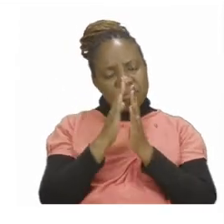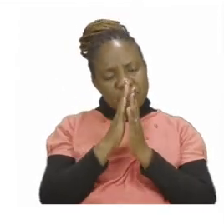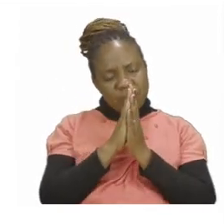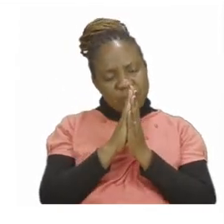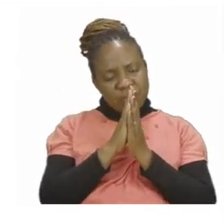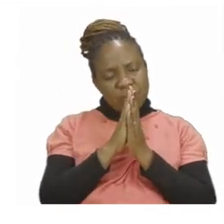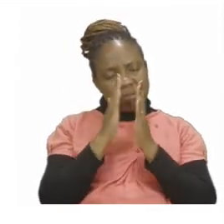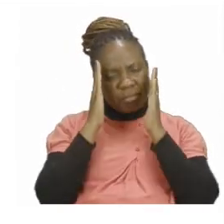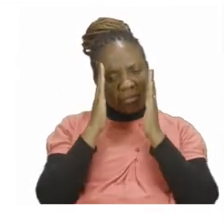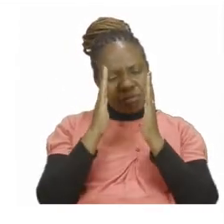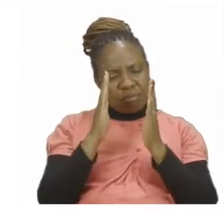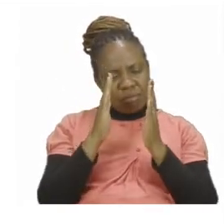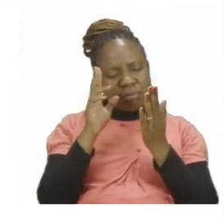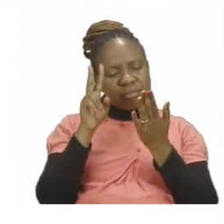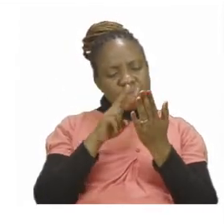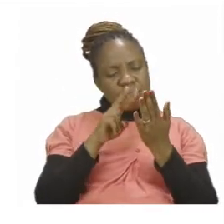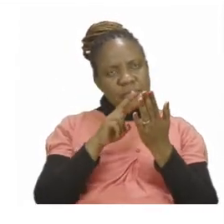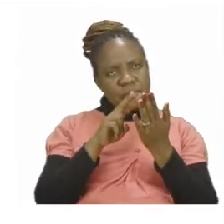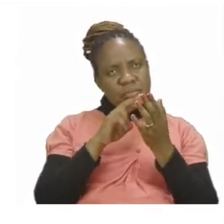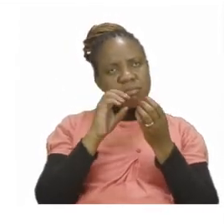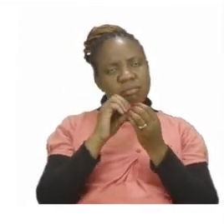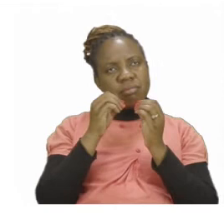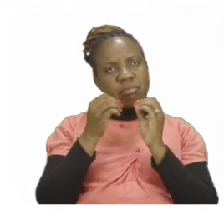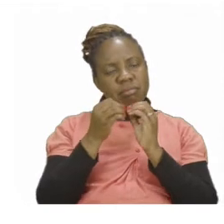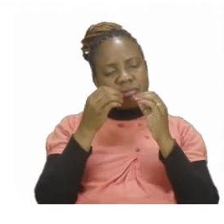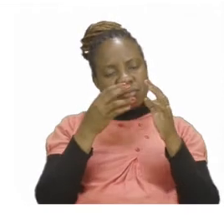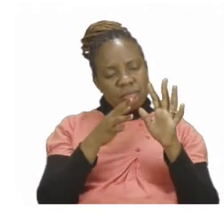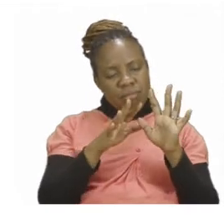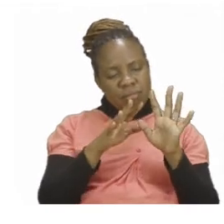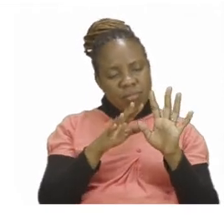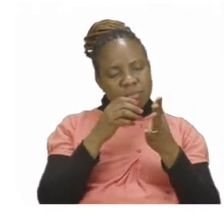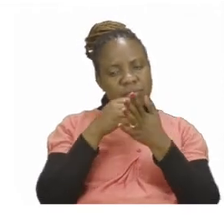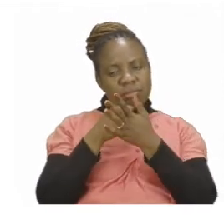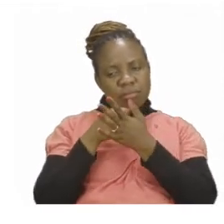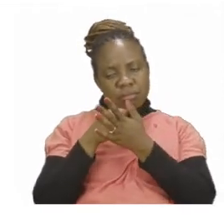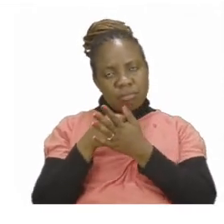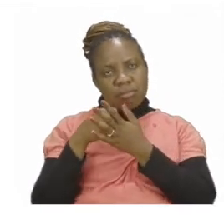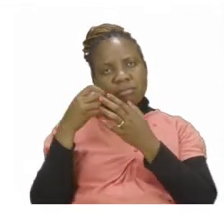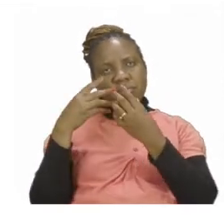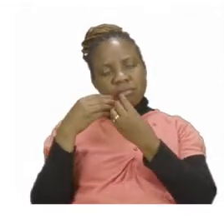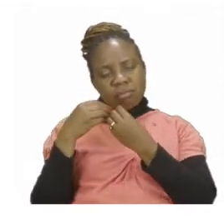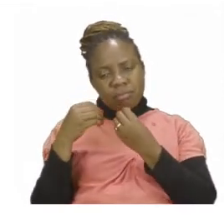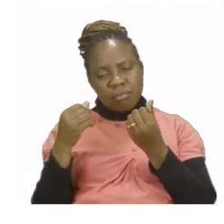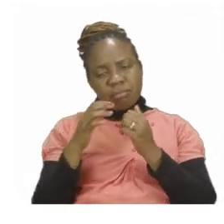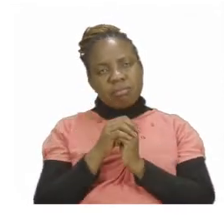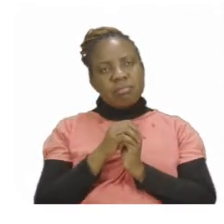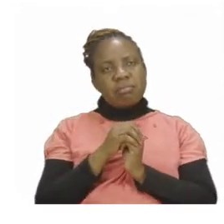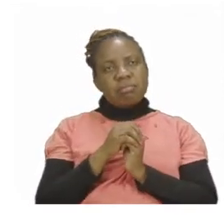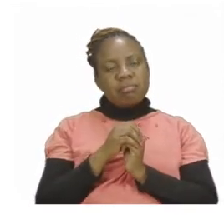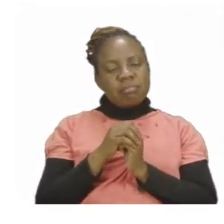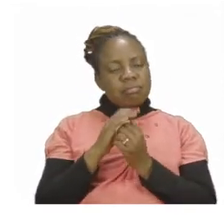sum and then try and work out the sum. You can always make little groups and